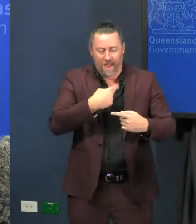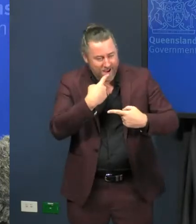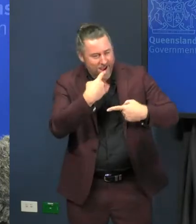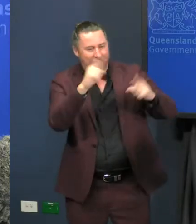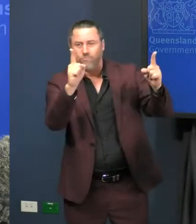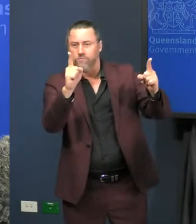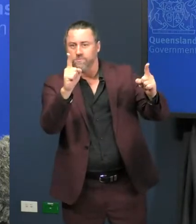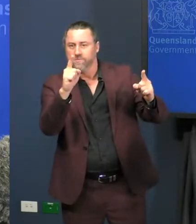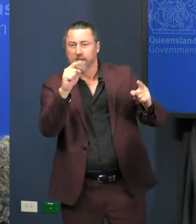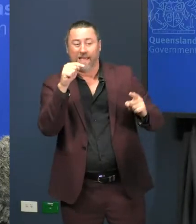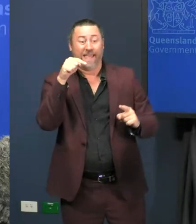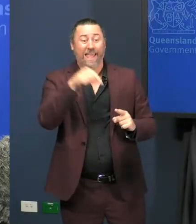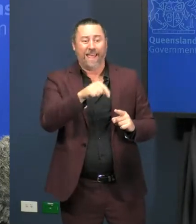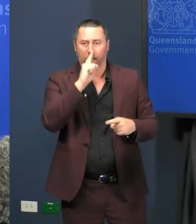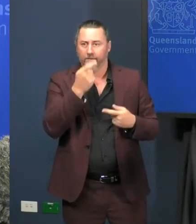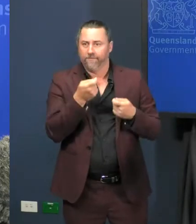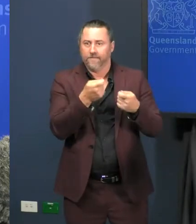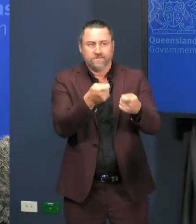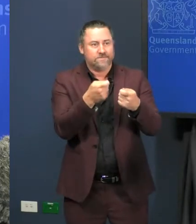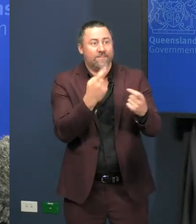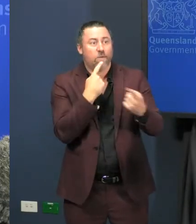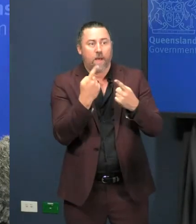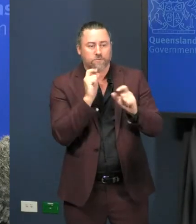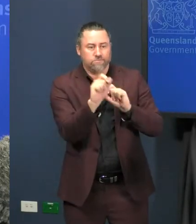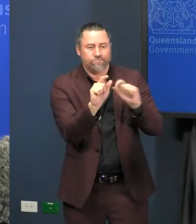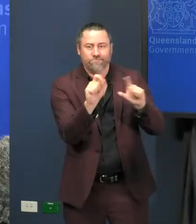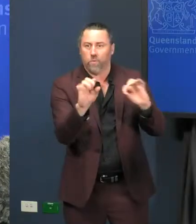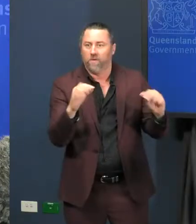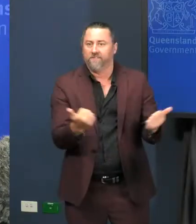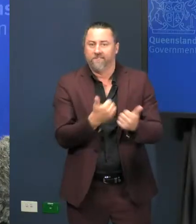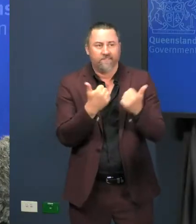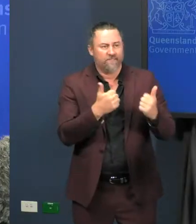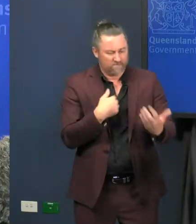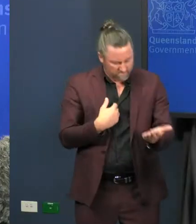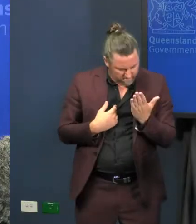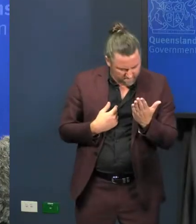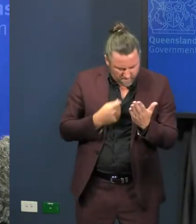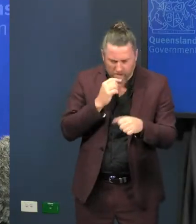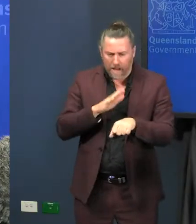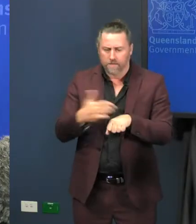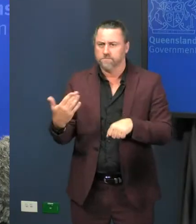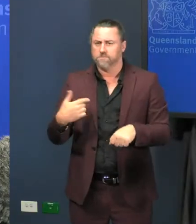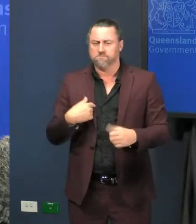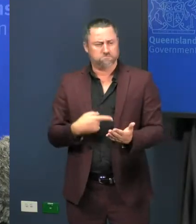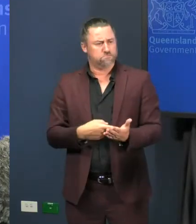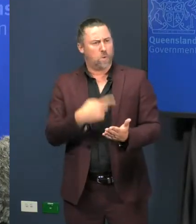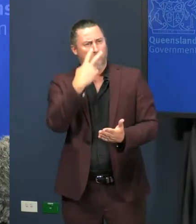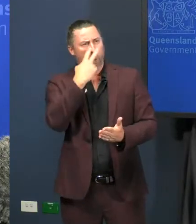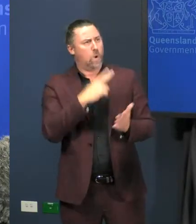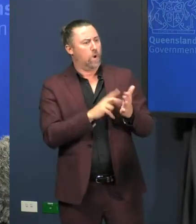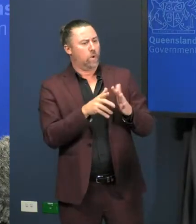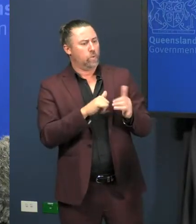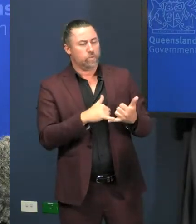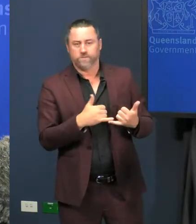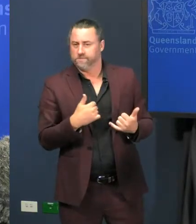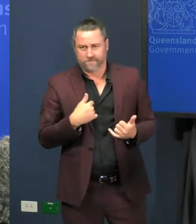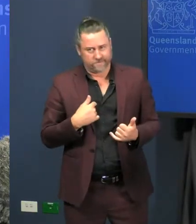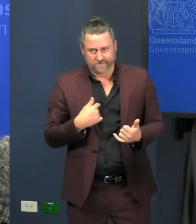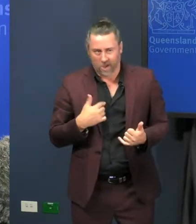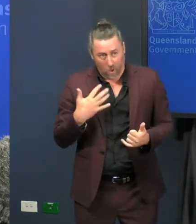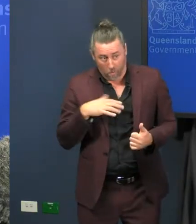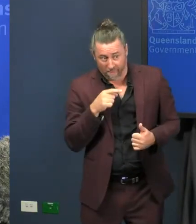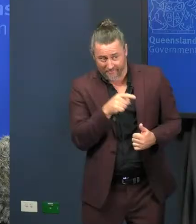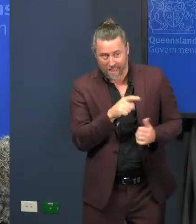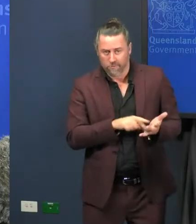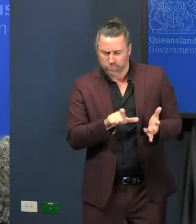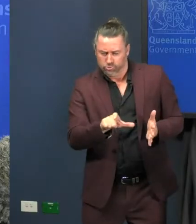that everything humanly possible is done to provide the capacity to get as many messages to as